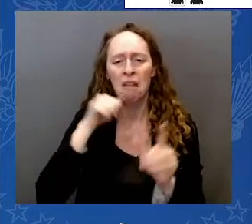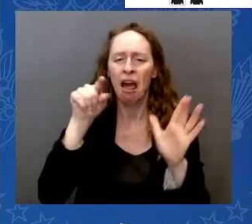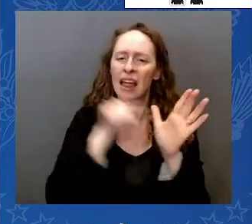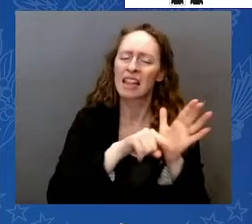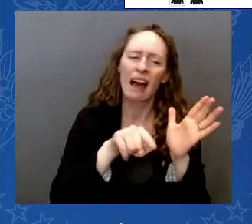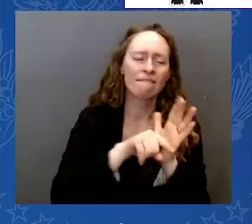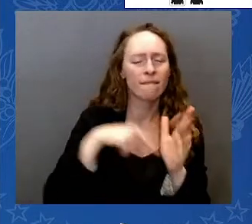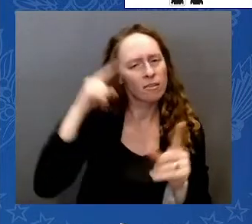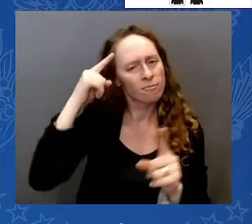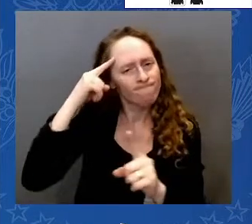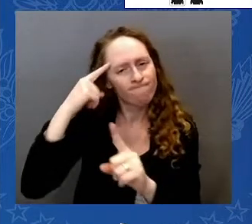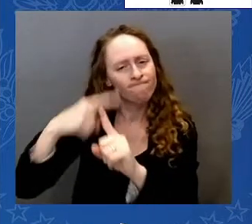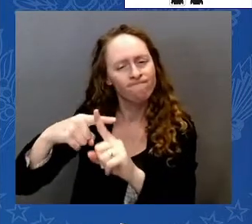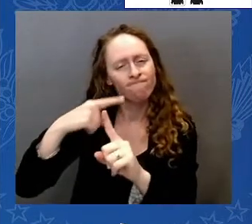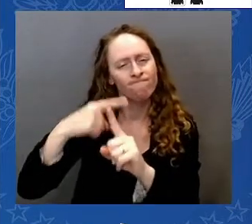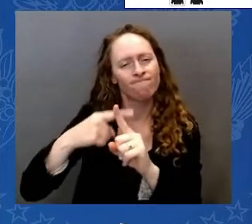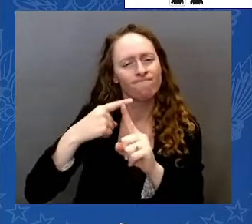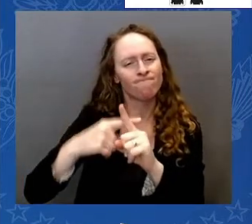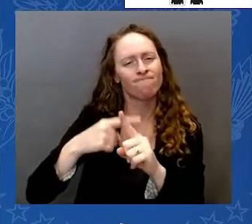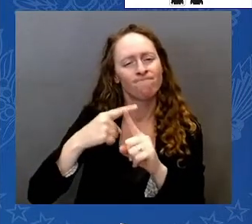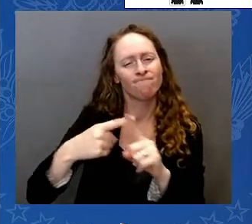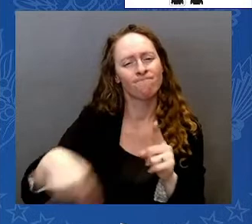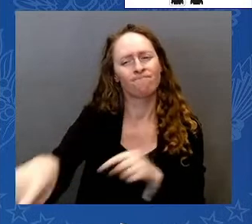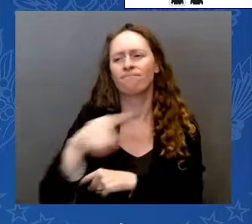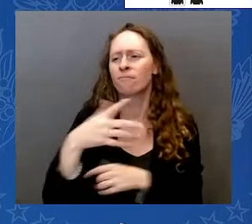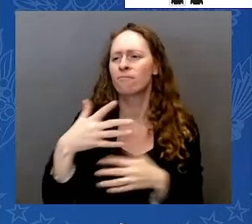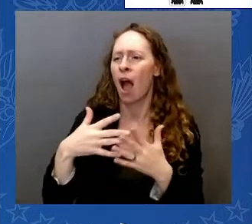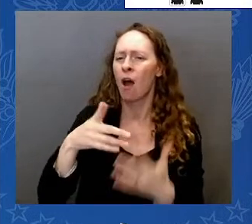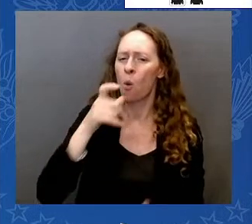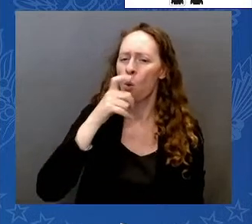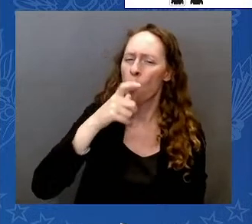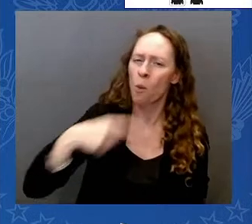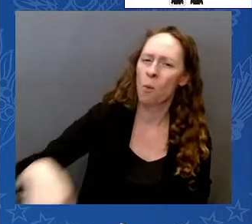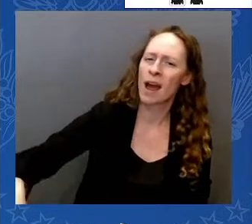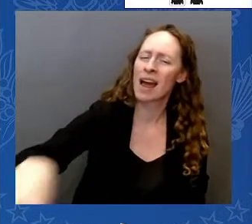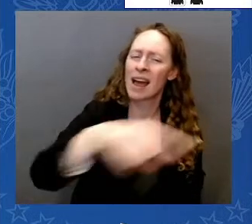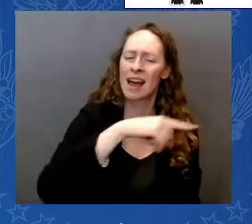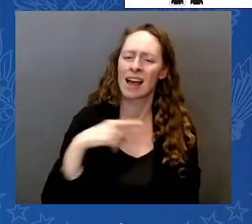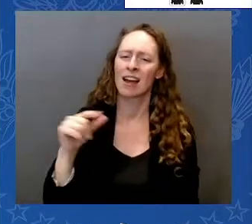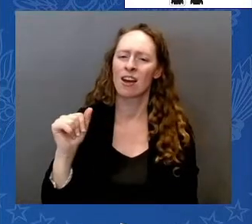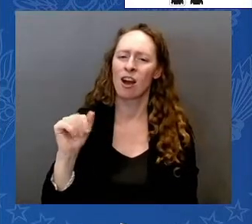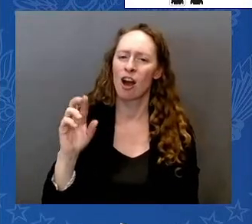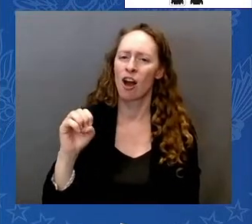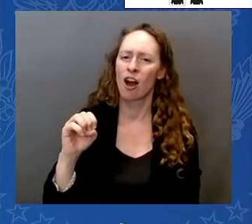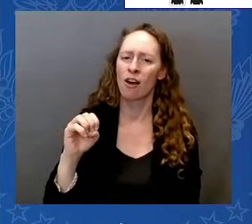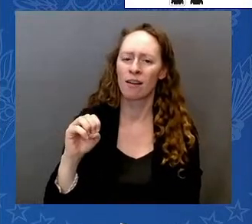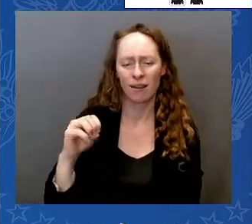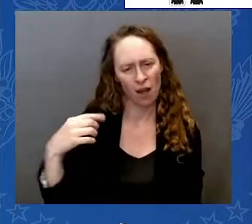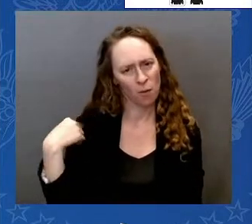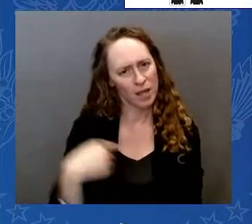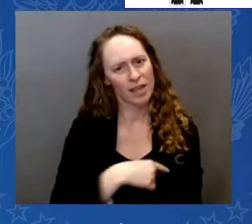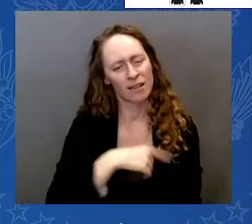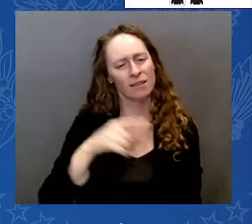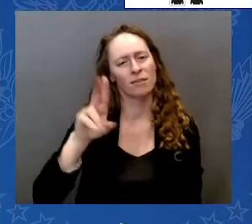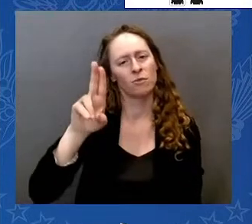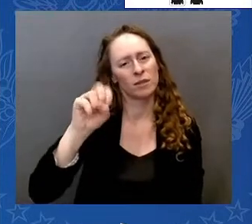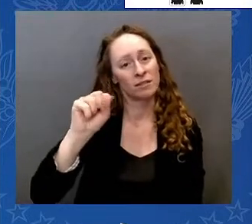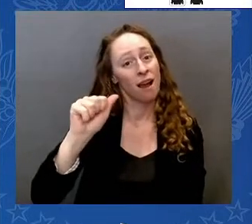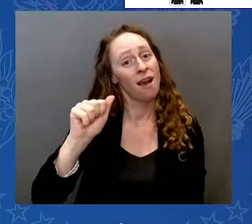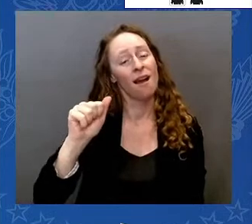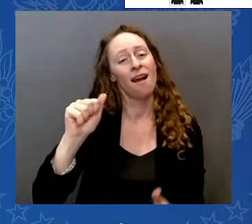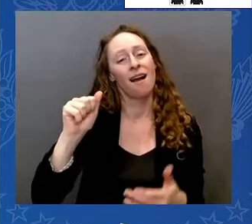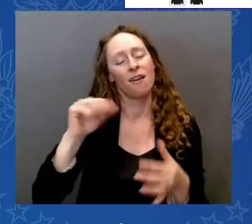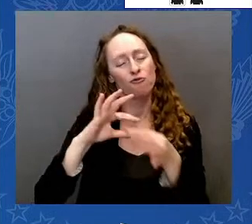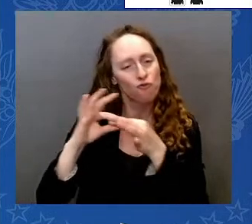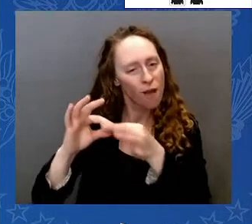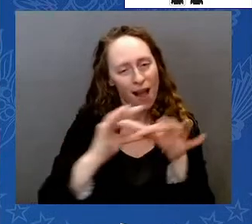who in hell we are. We're the United States of America. There's nothing we've ever set